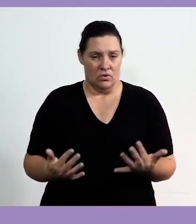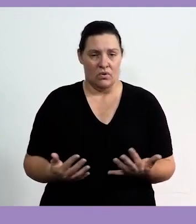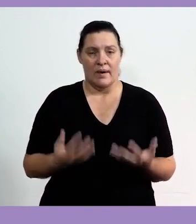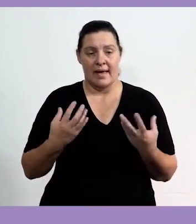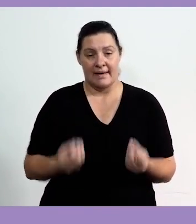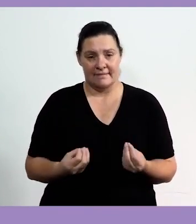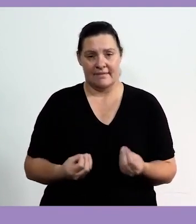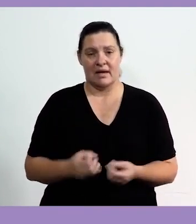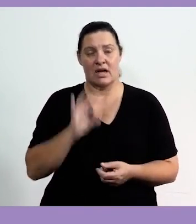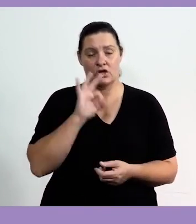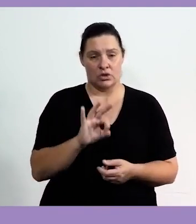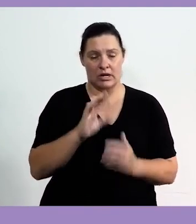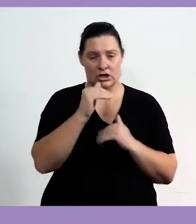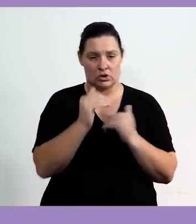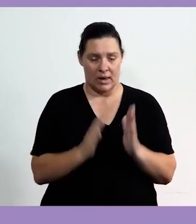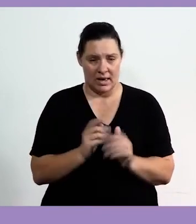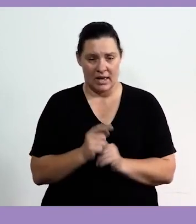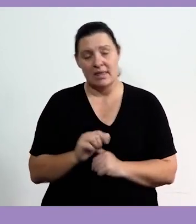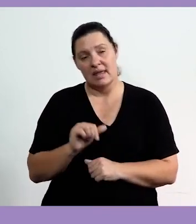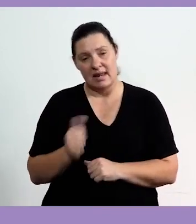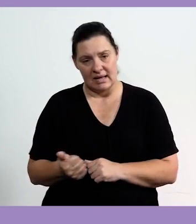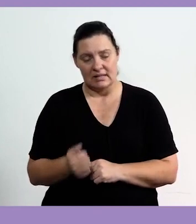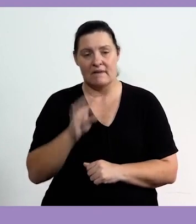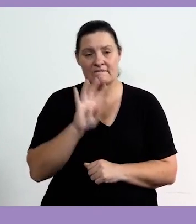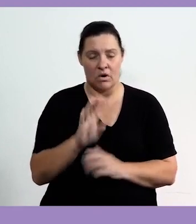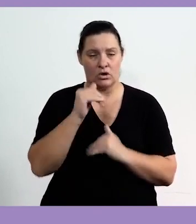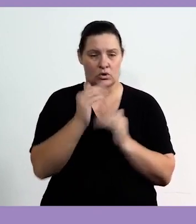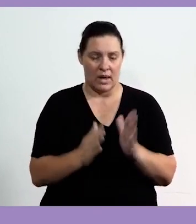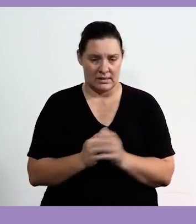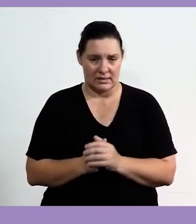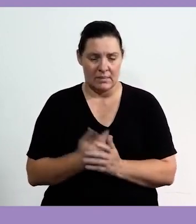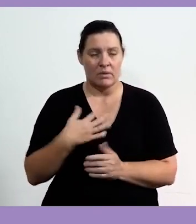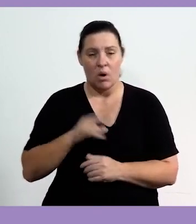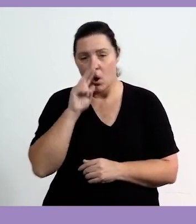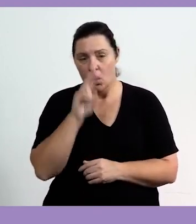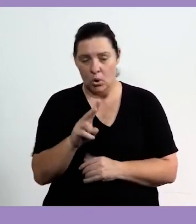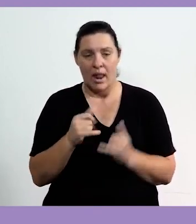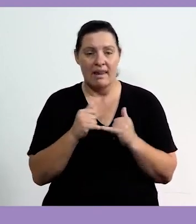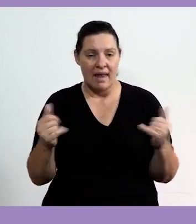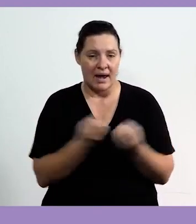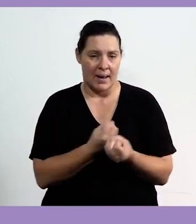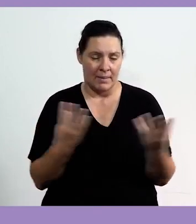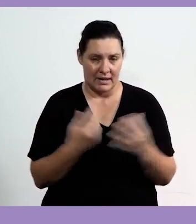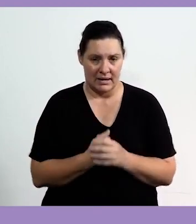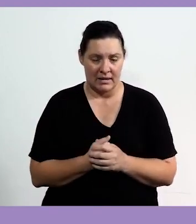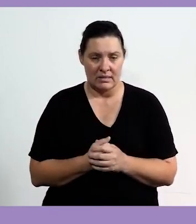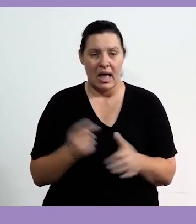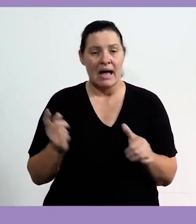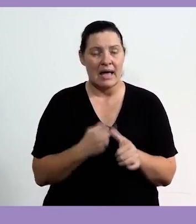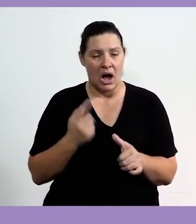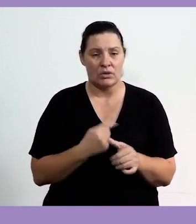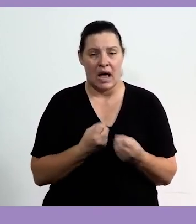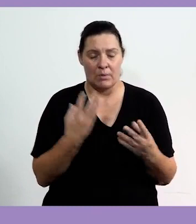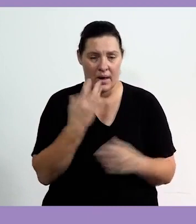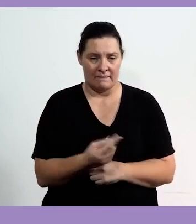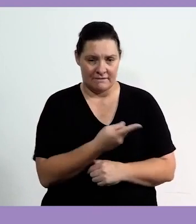So we have here 3 squares, and then the next picture is going to have 4 squares. But we are looking at the number of lines. So let's